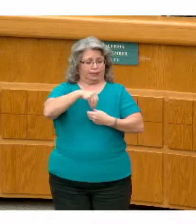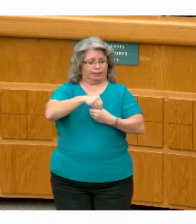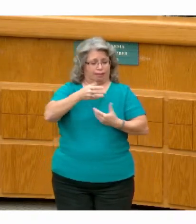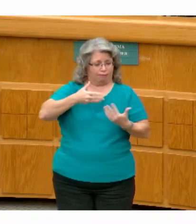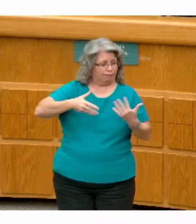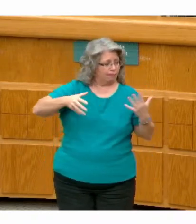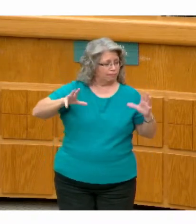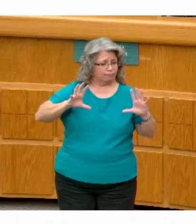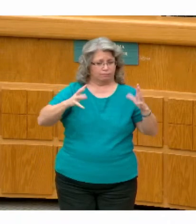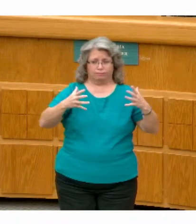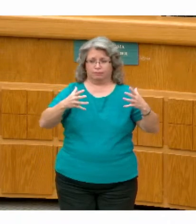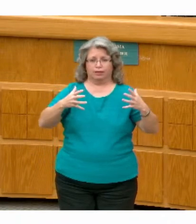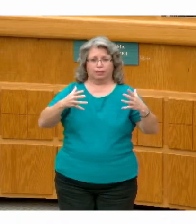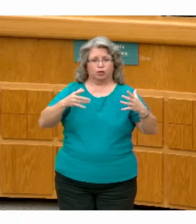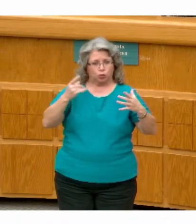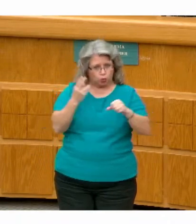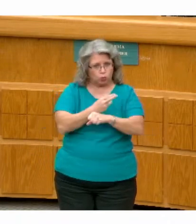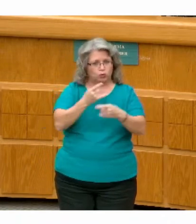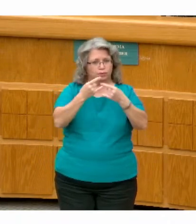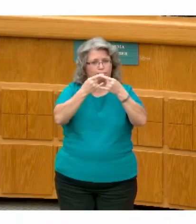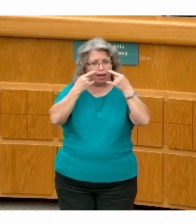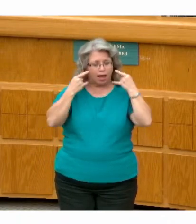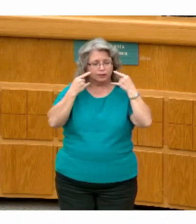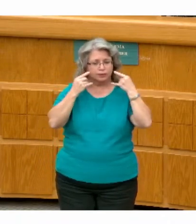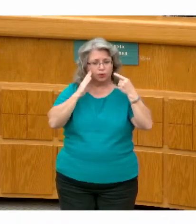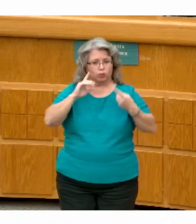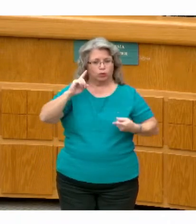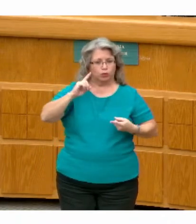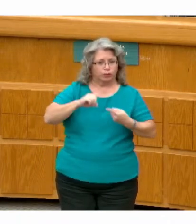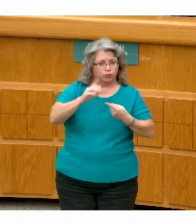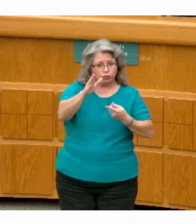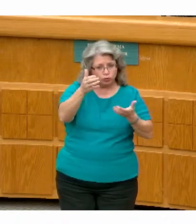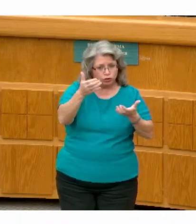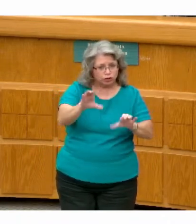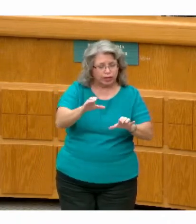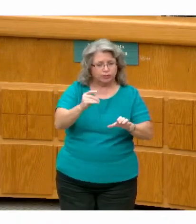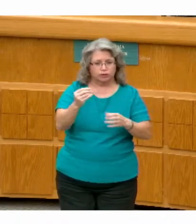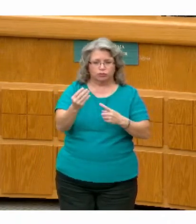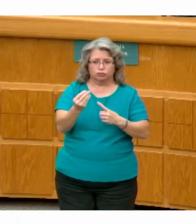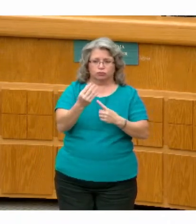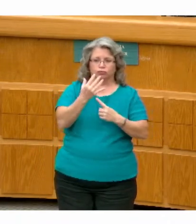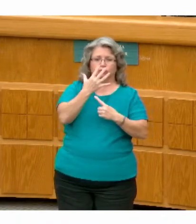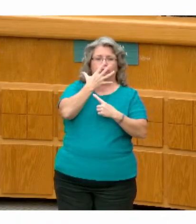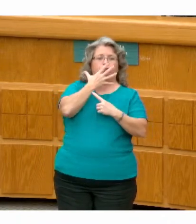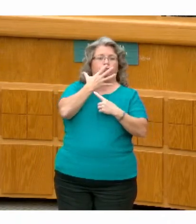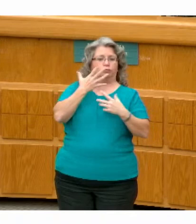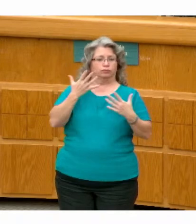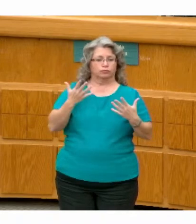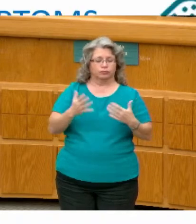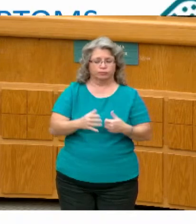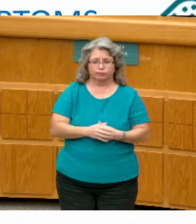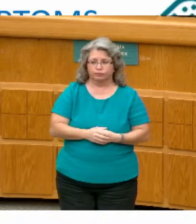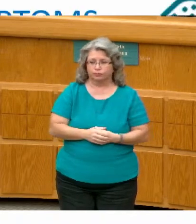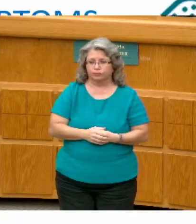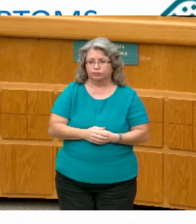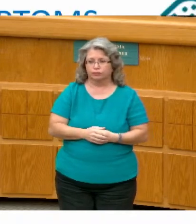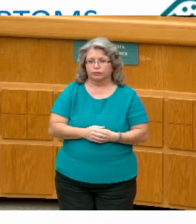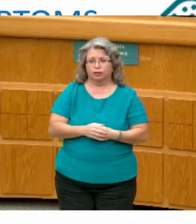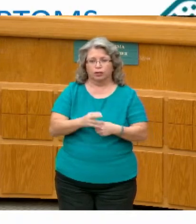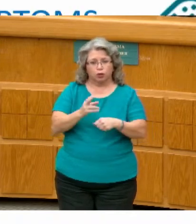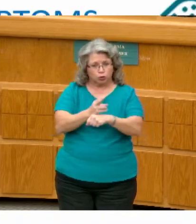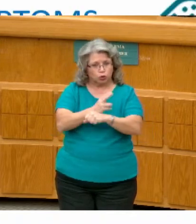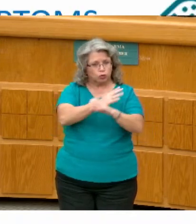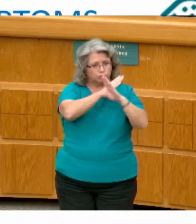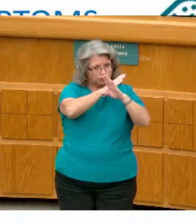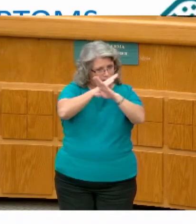mask. That will reduce the chances that you inhale the virus or have it, touch your eye or anything like that. It gives you substantial